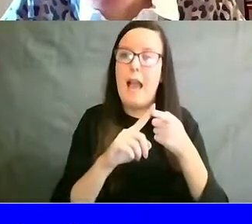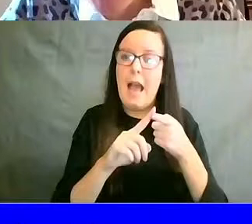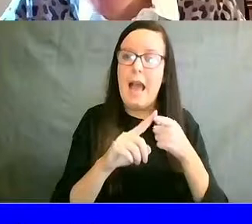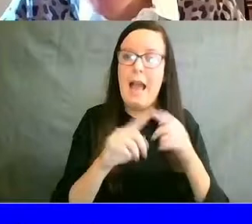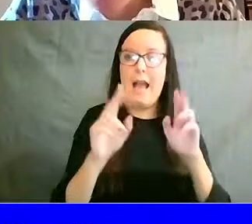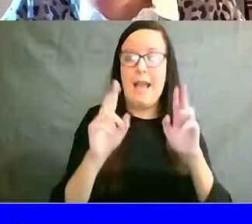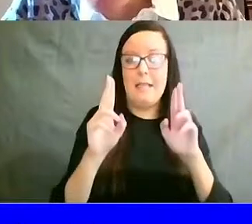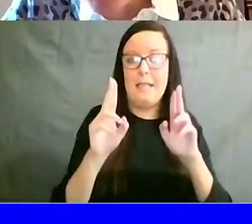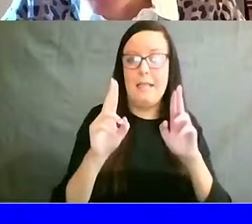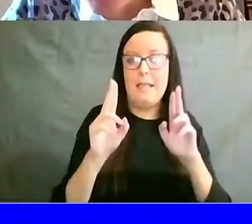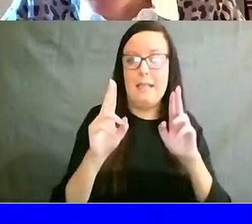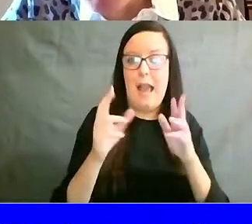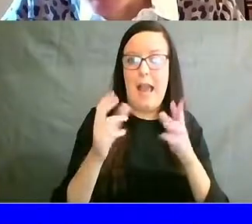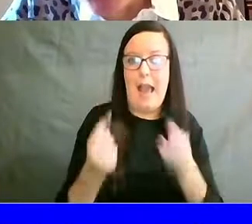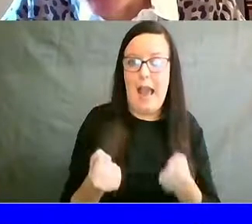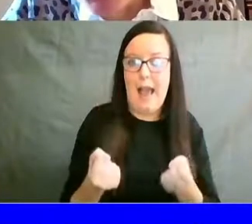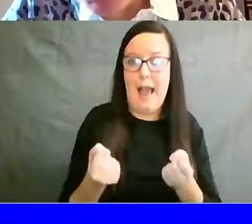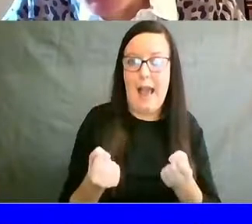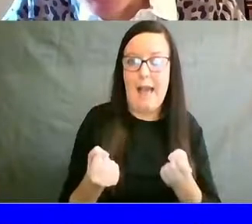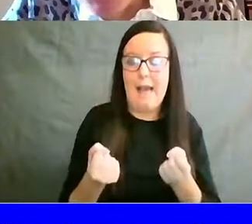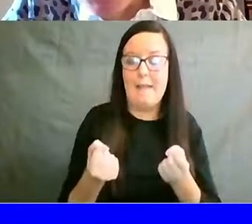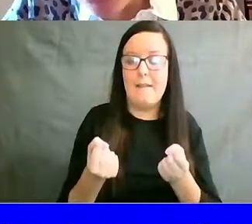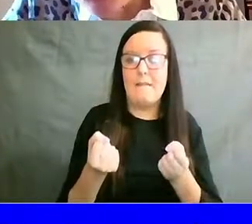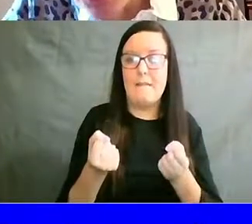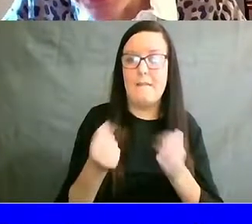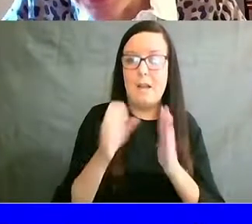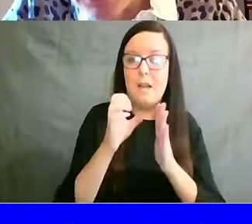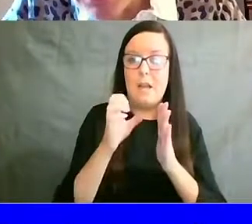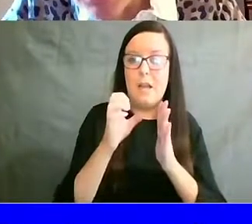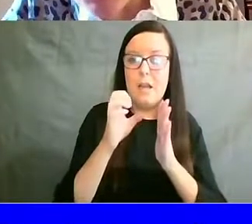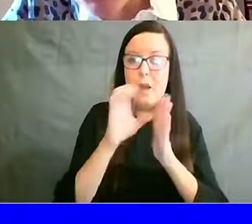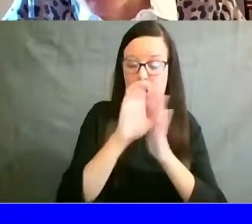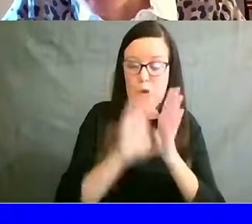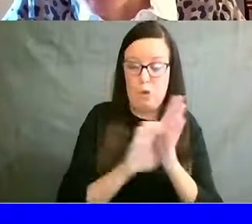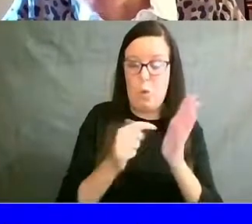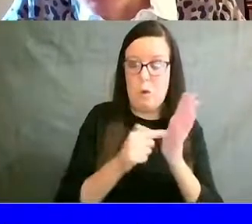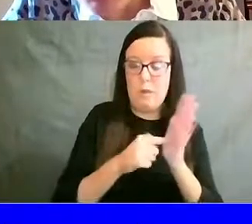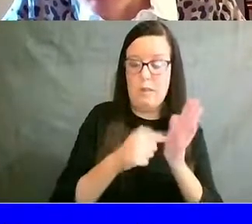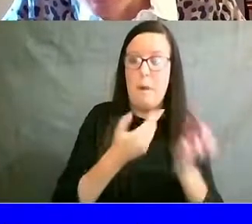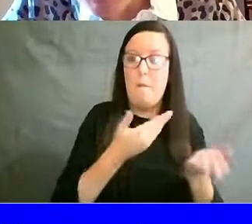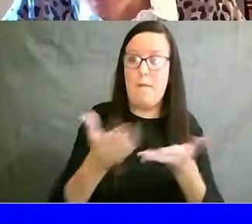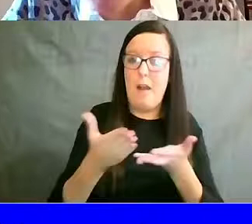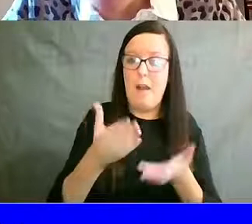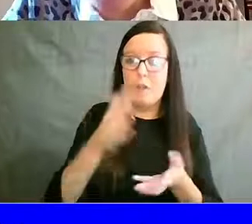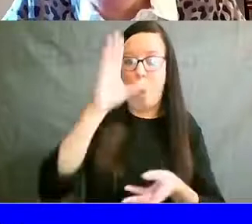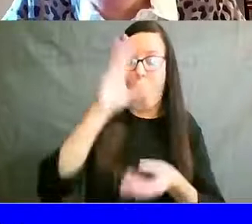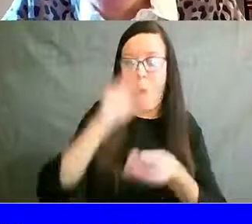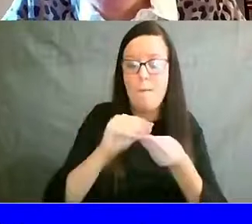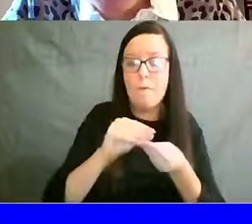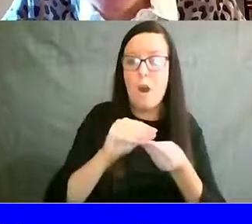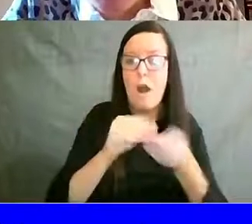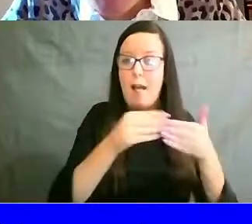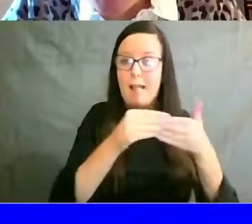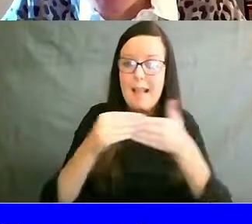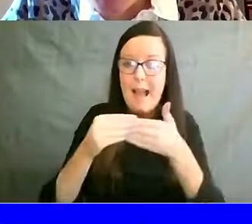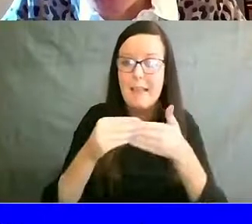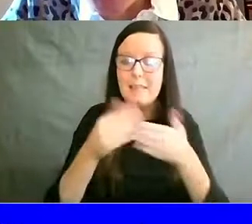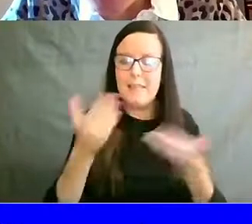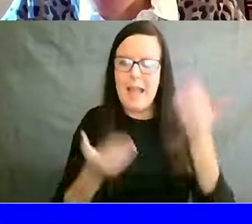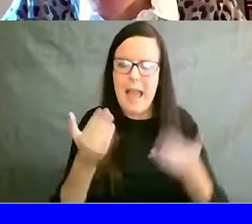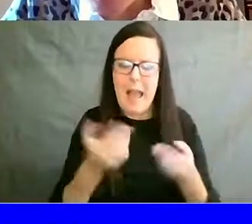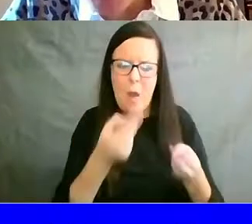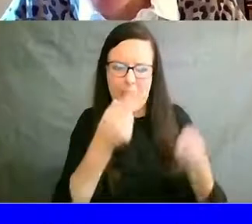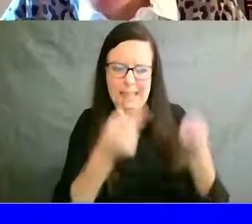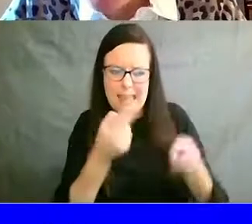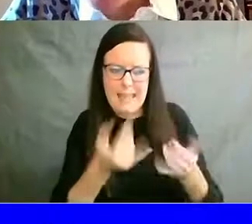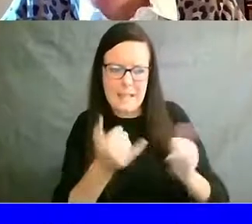through. So there will be a code which provides overall guidance on supporting decision making and assessing capacity, and I hope